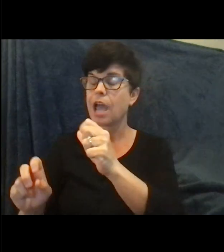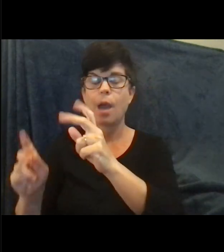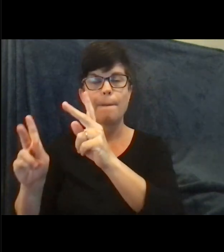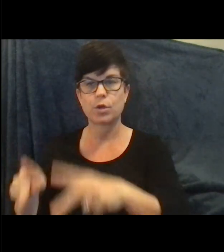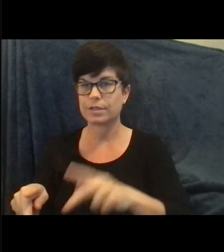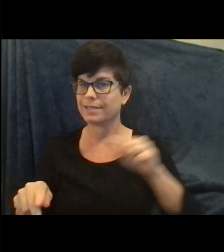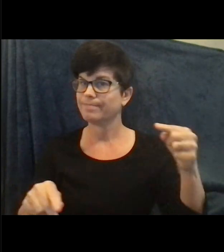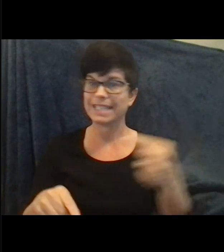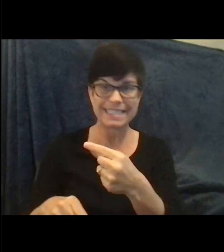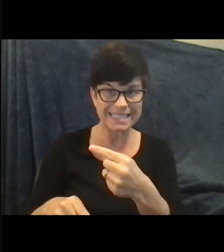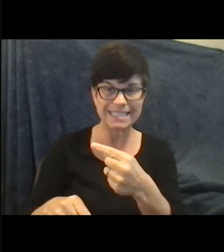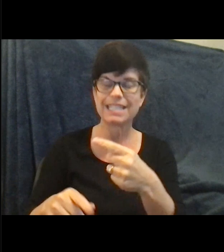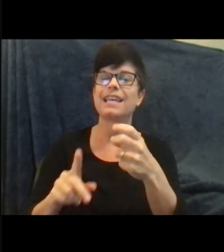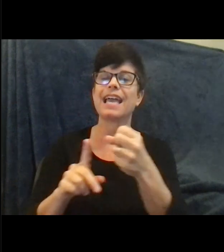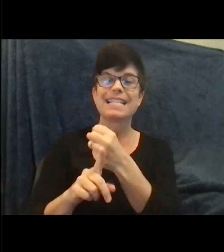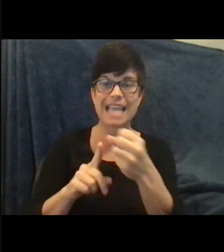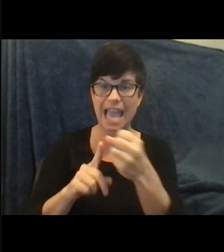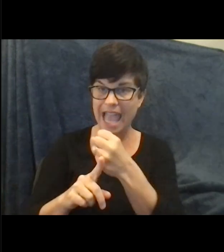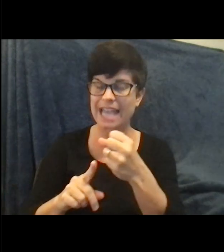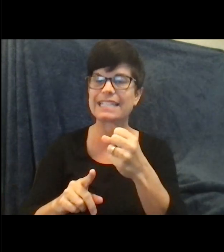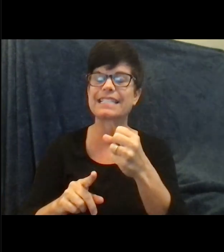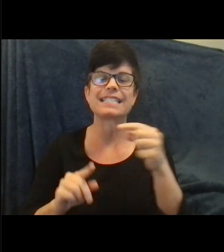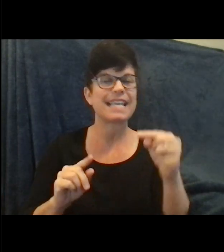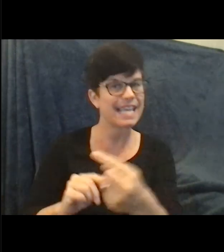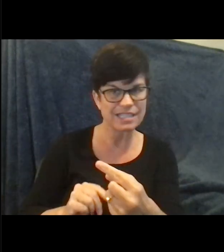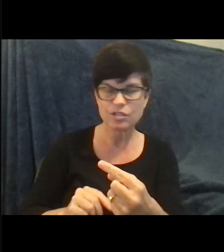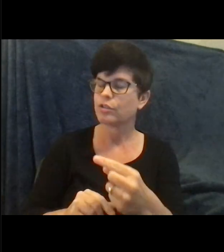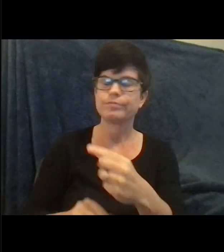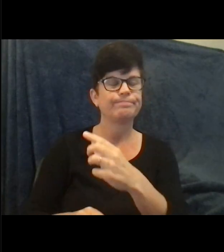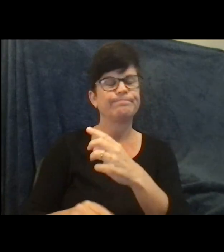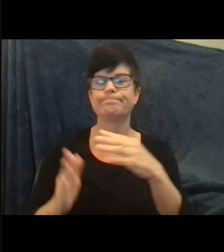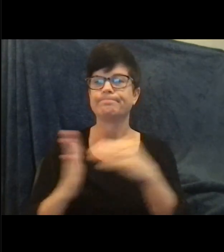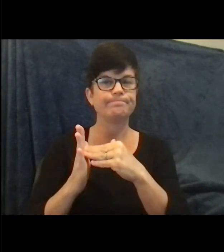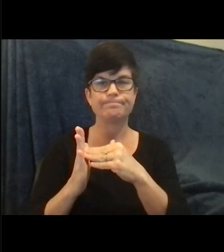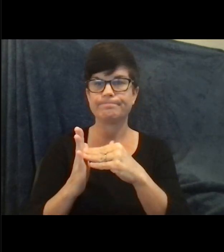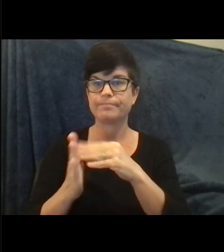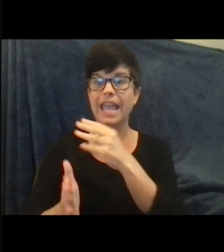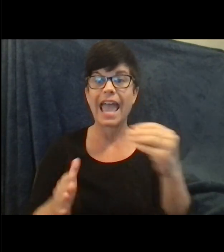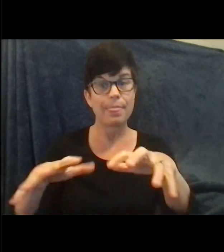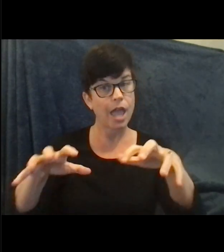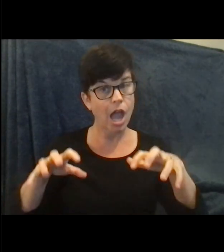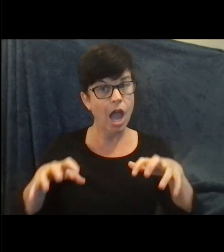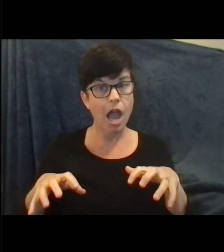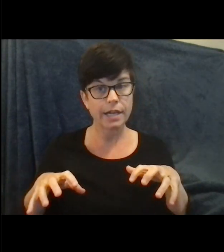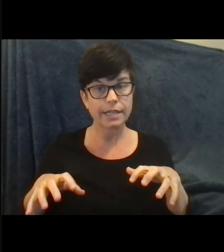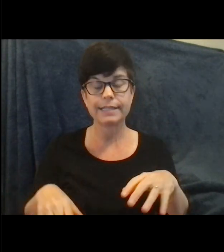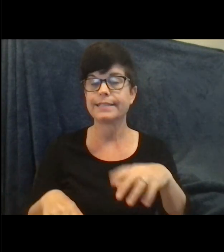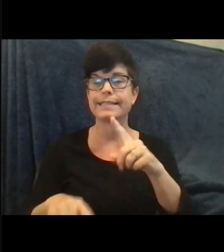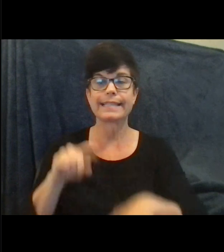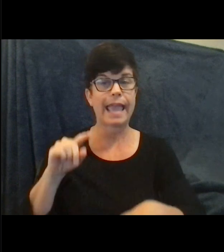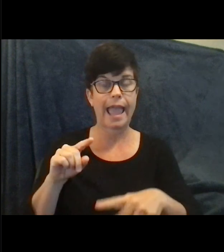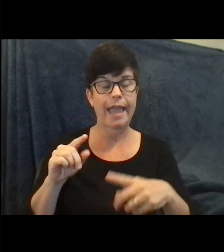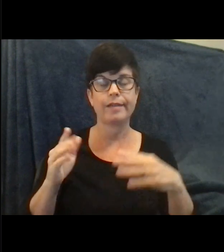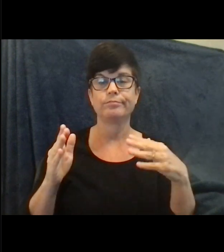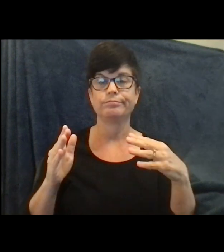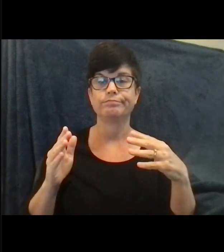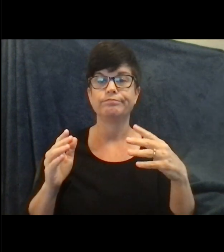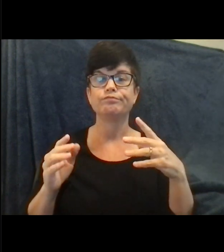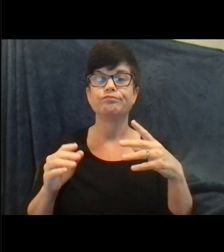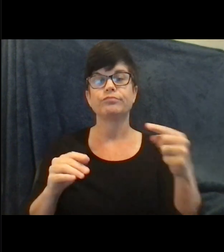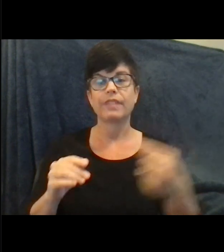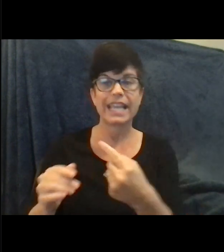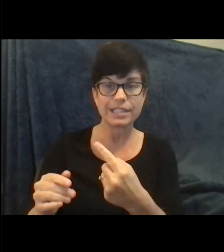behaviors are strictly prohibited. Disruptive behaviors from the audience are likewise prohibited, so please govern yourselves accordingly. We're going to begin this evening